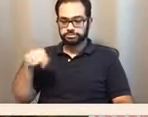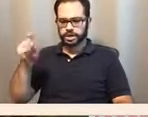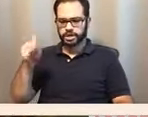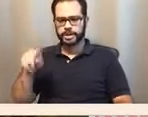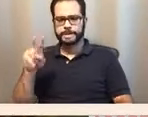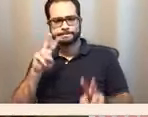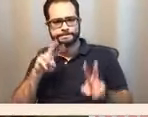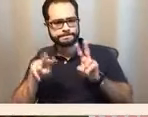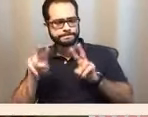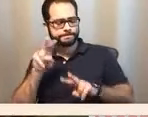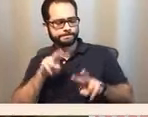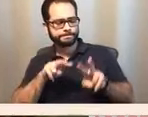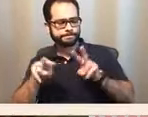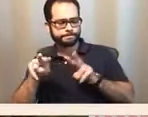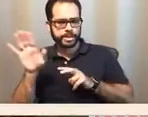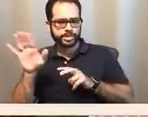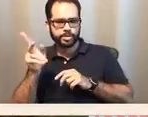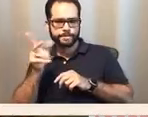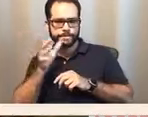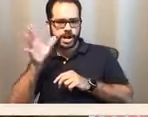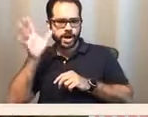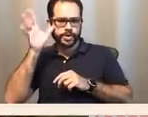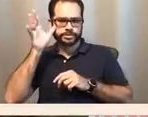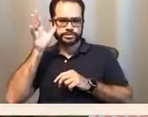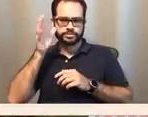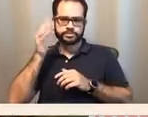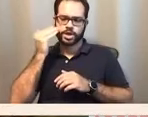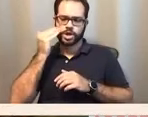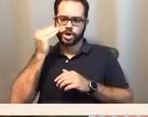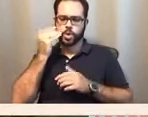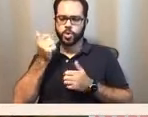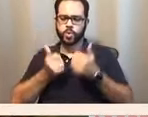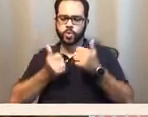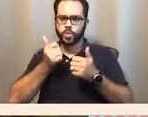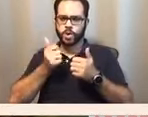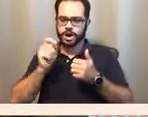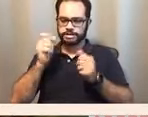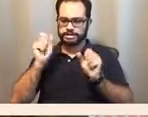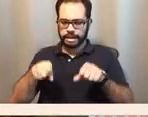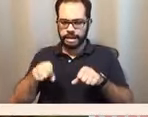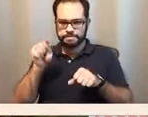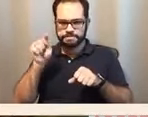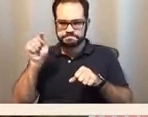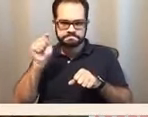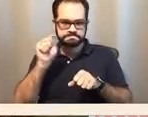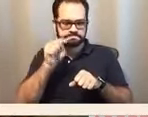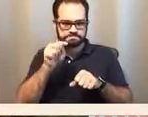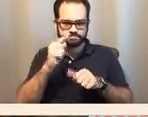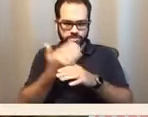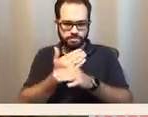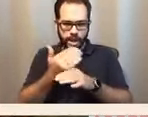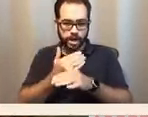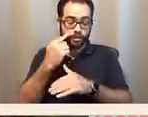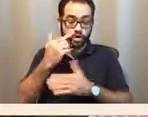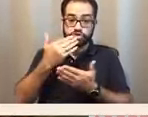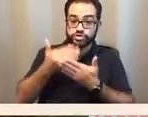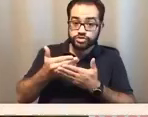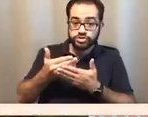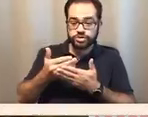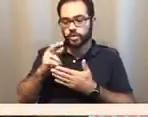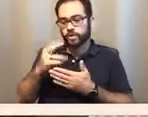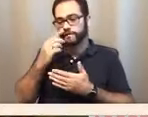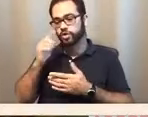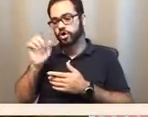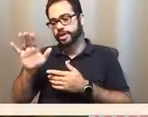their parents. They know what buttons to push for the good or for their greater